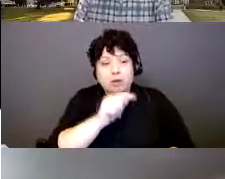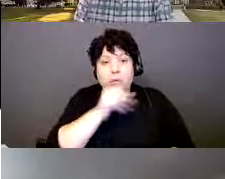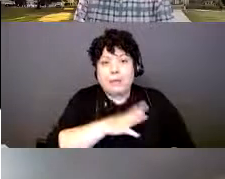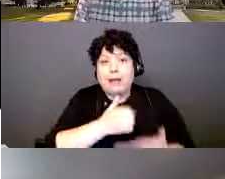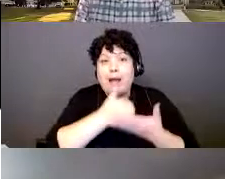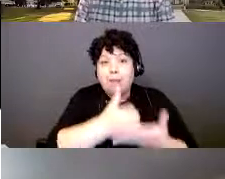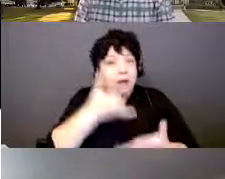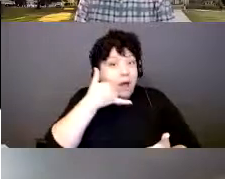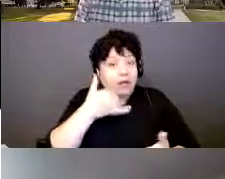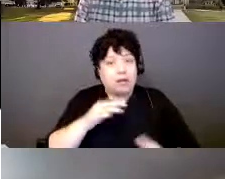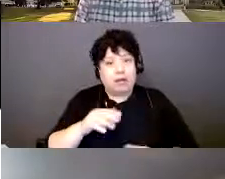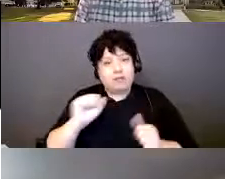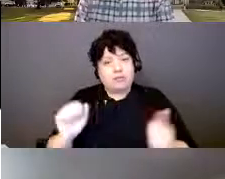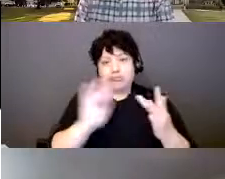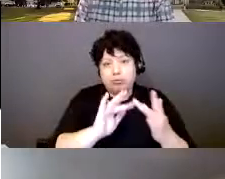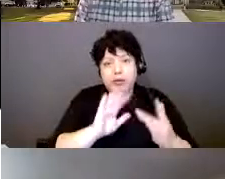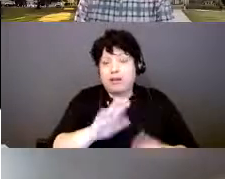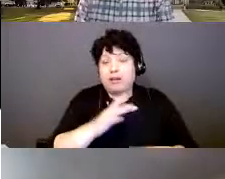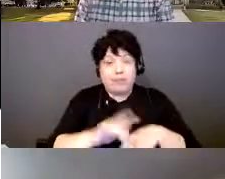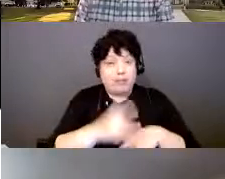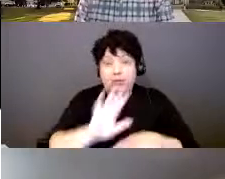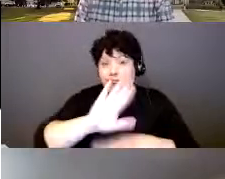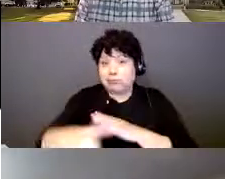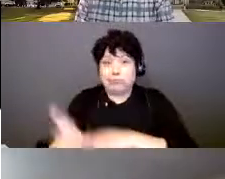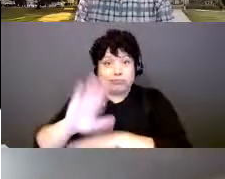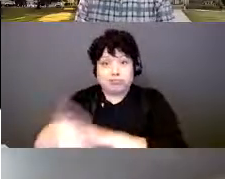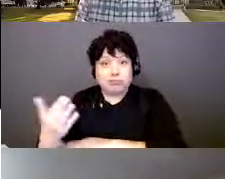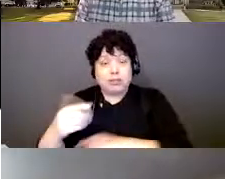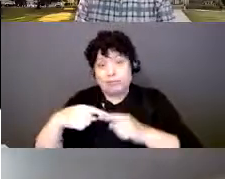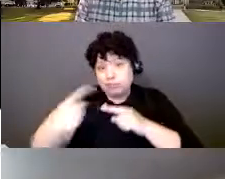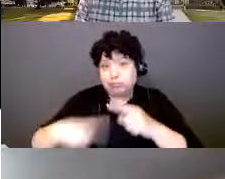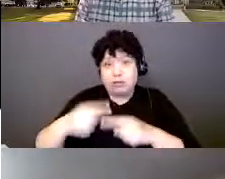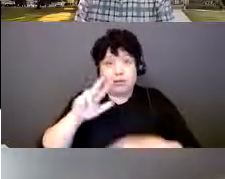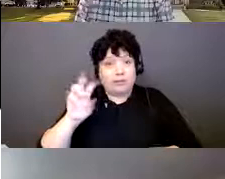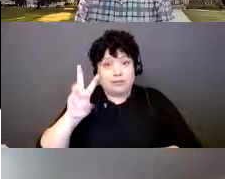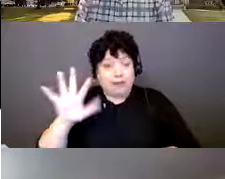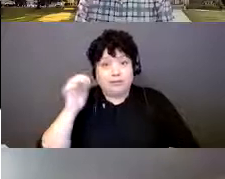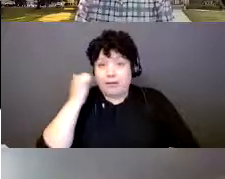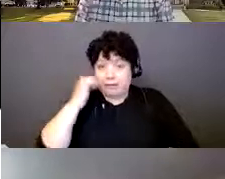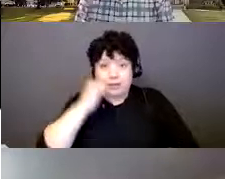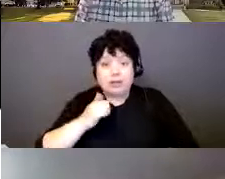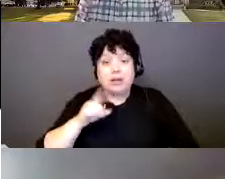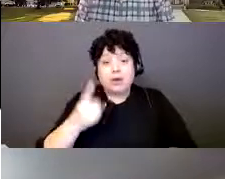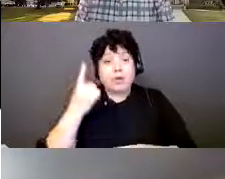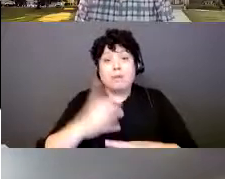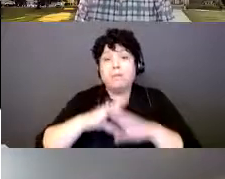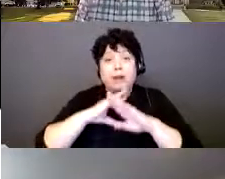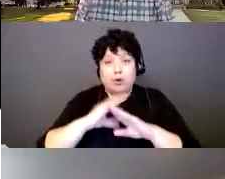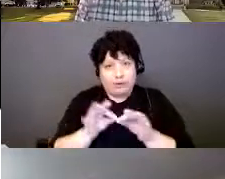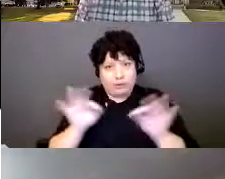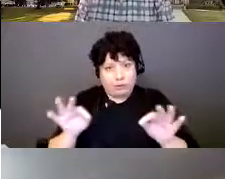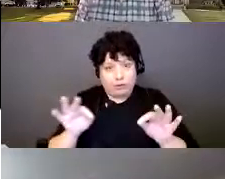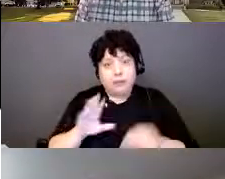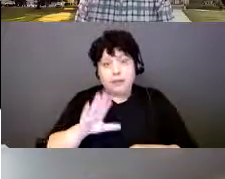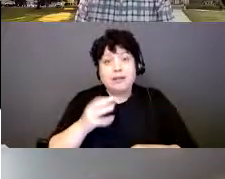available 365 days a year. 24/7. One of the barriers is language. So with the Senior